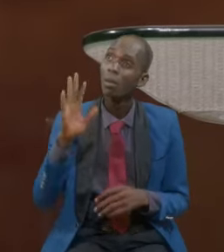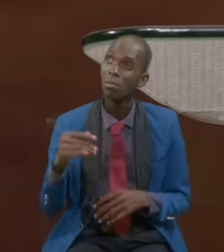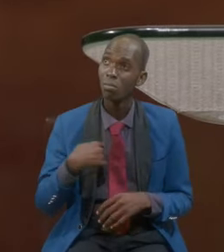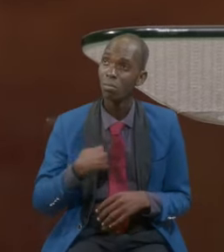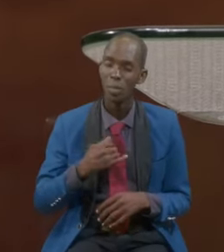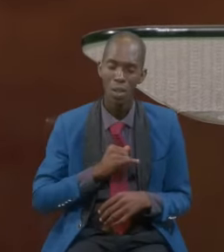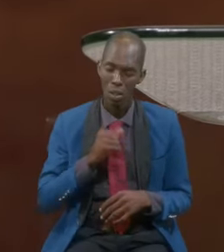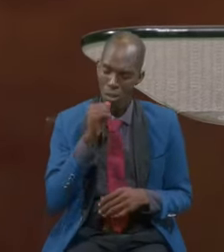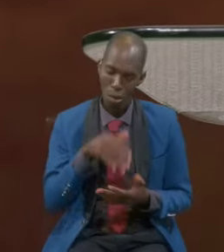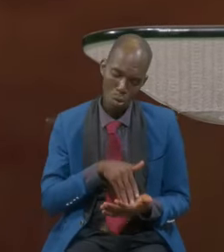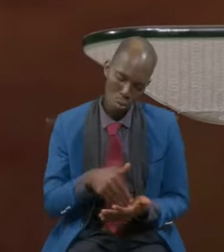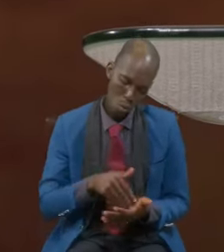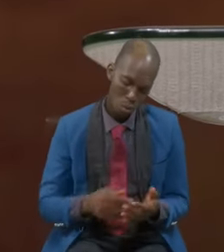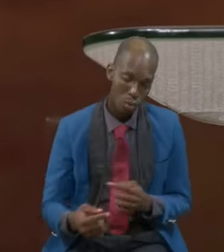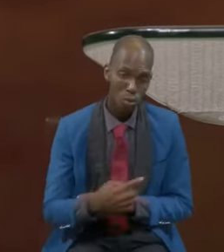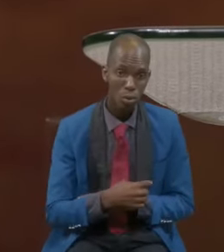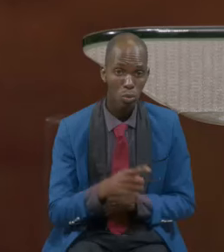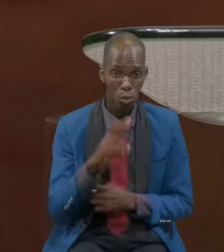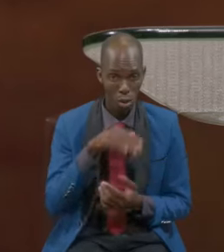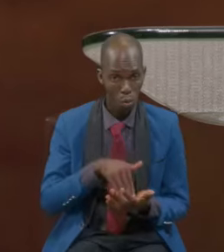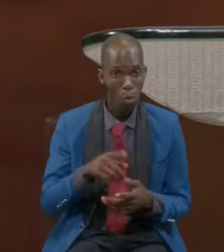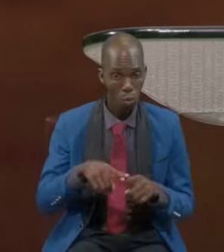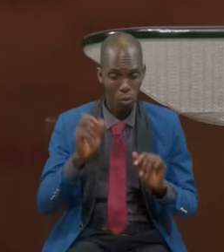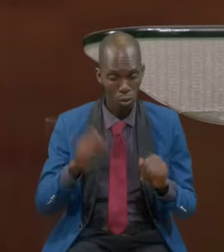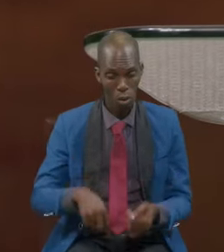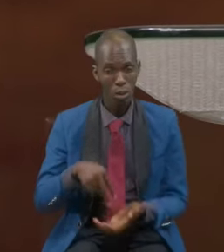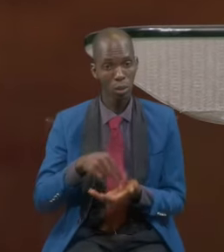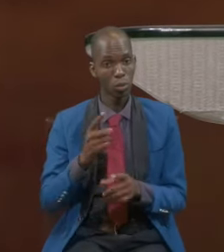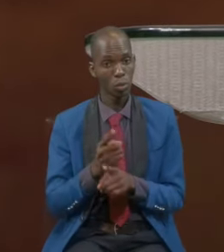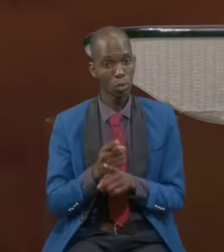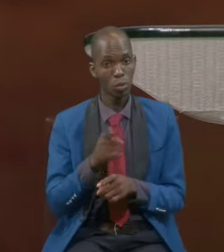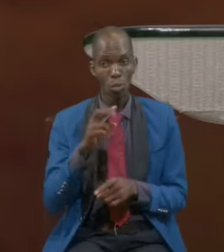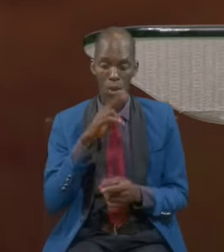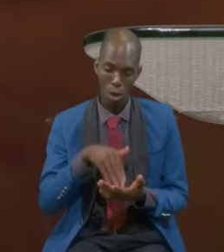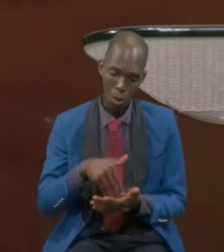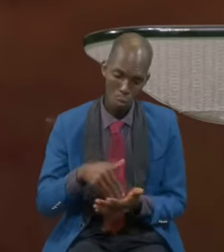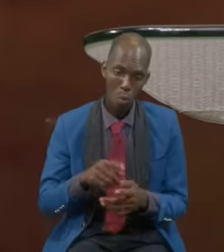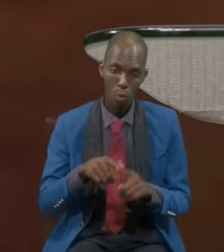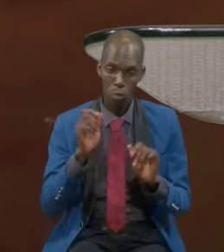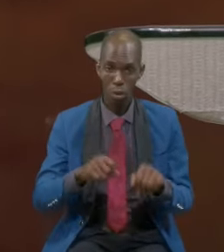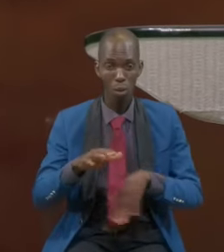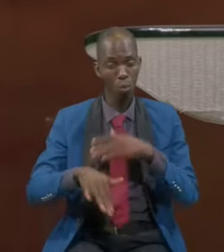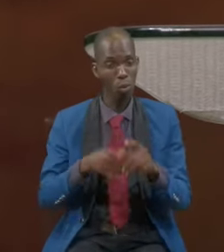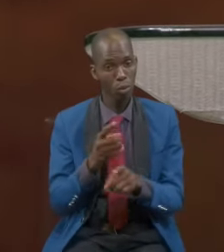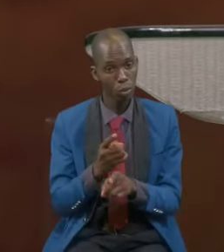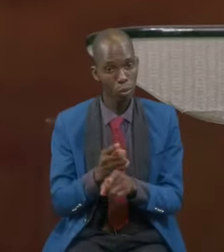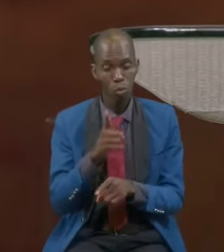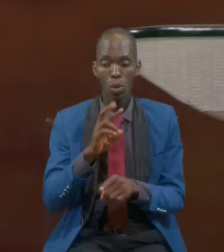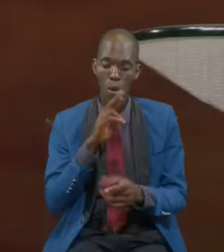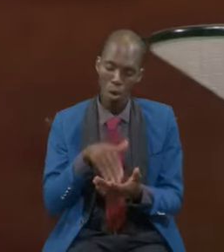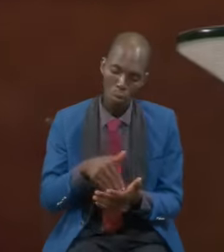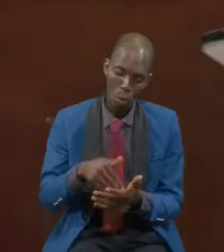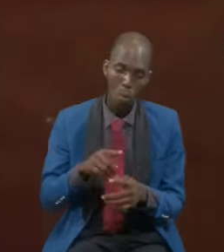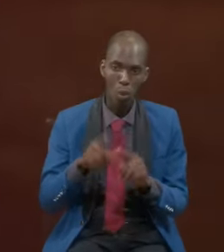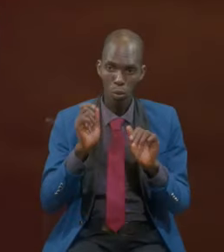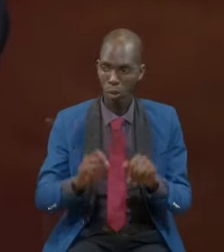today. You're weak, but you can stand. You're weak, but you can walk. You're weak, and you